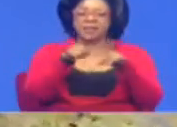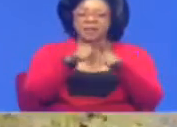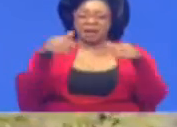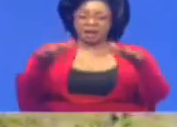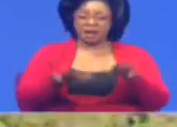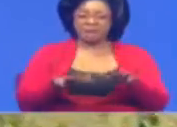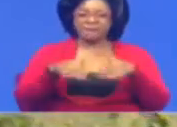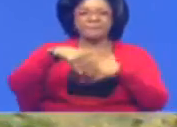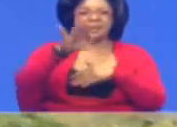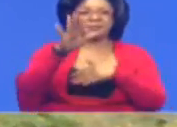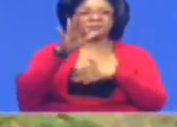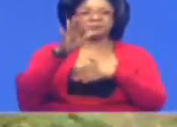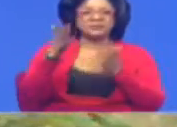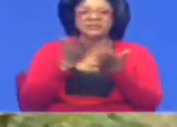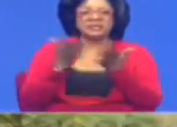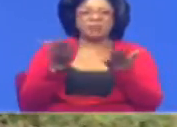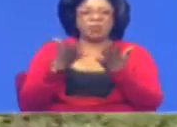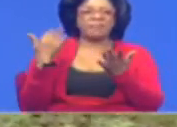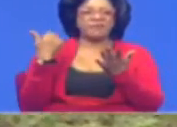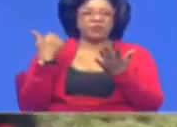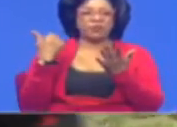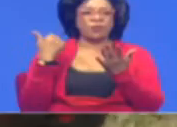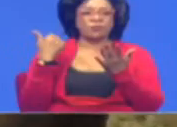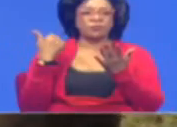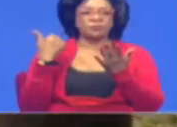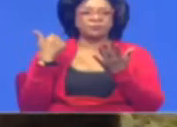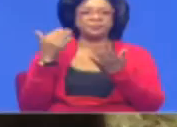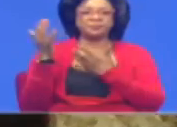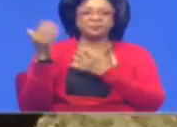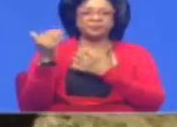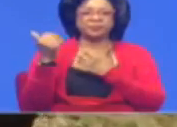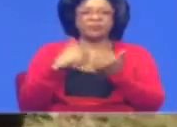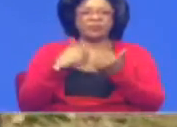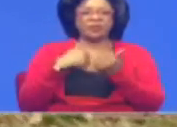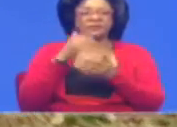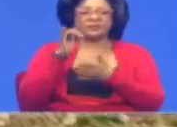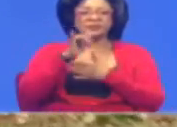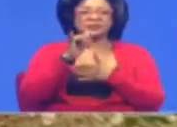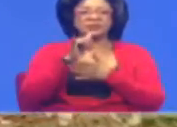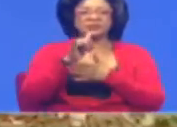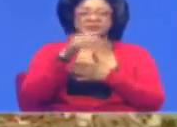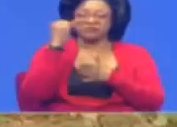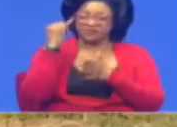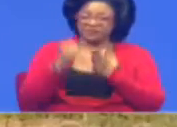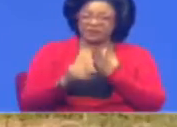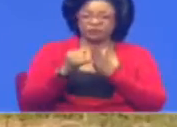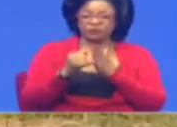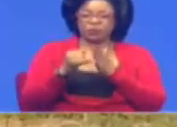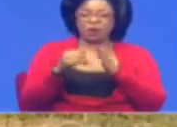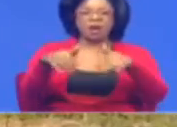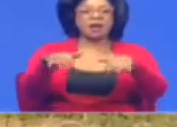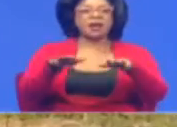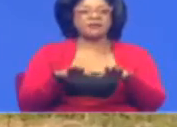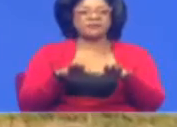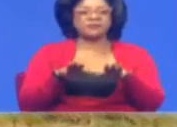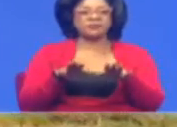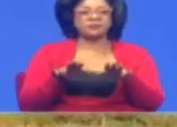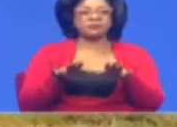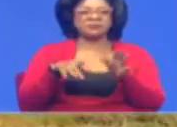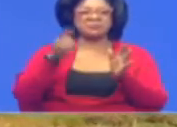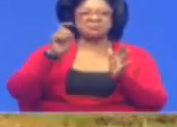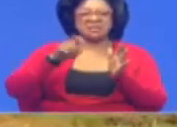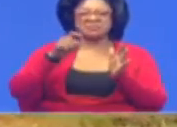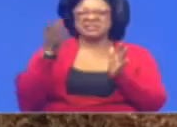this overgrowth. She's hoping to trace the small concrete slab that marks her brother's final resting place. I think it must be somewhere around